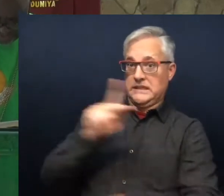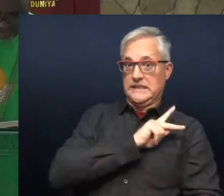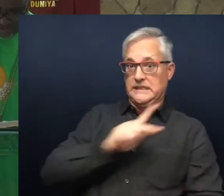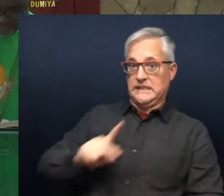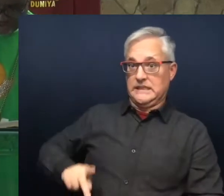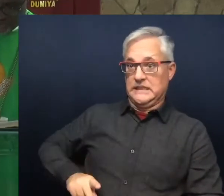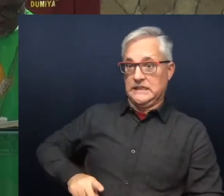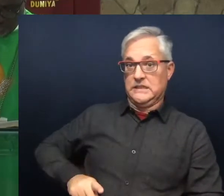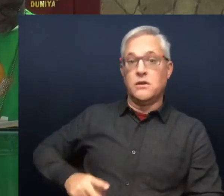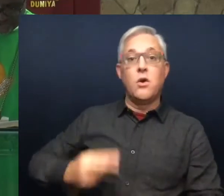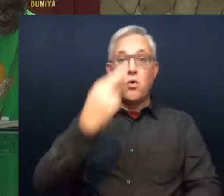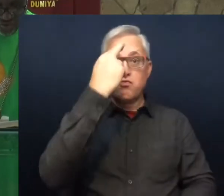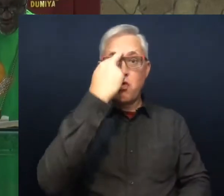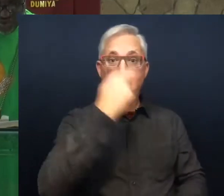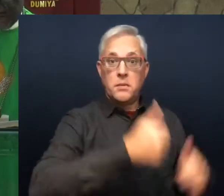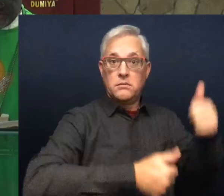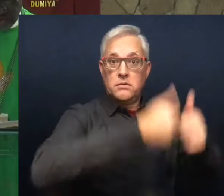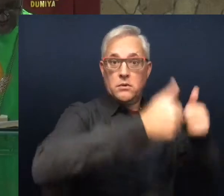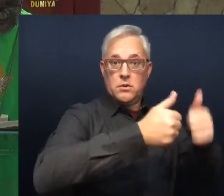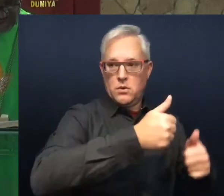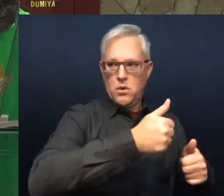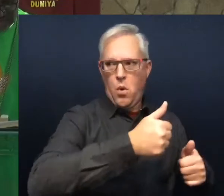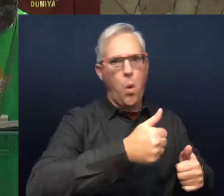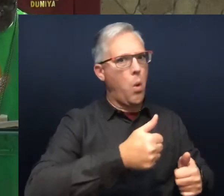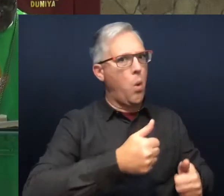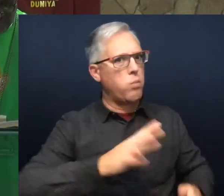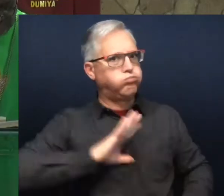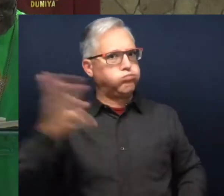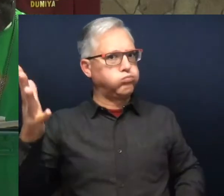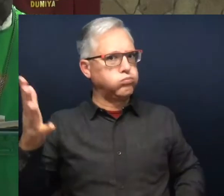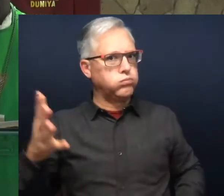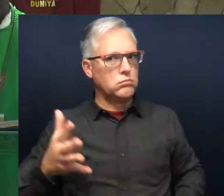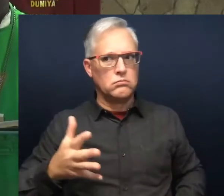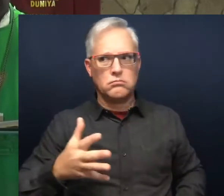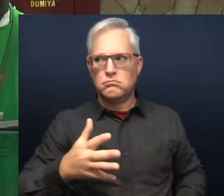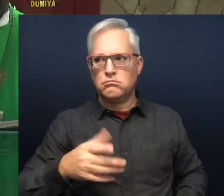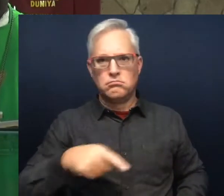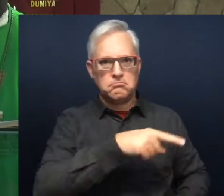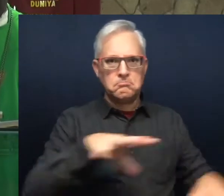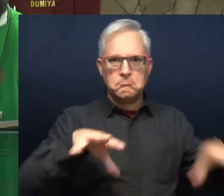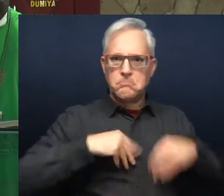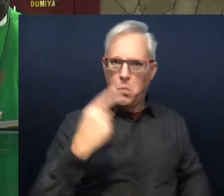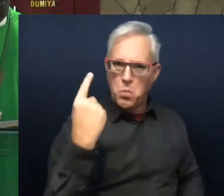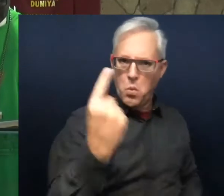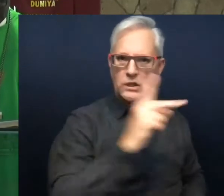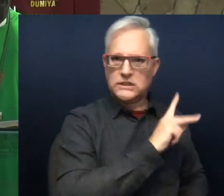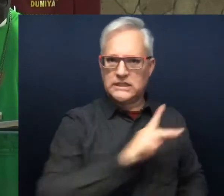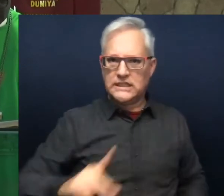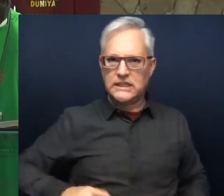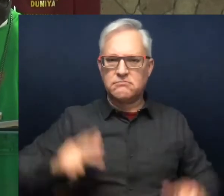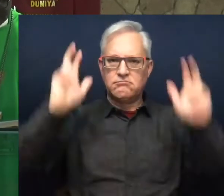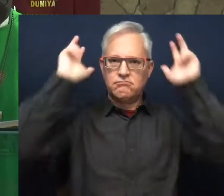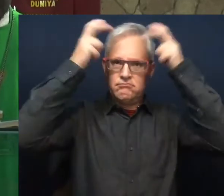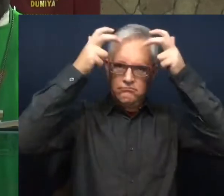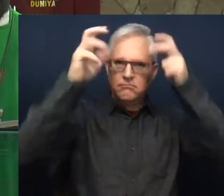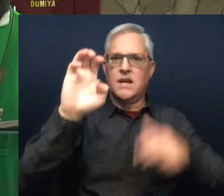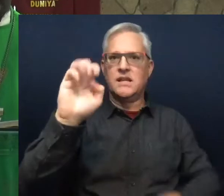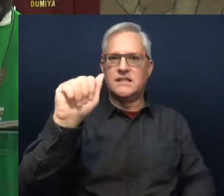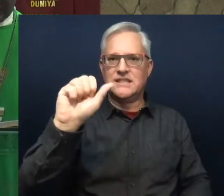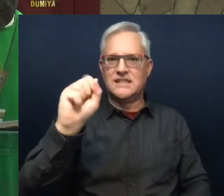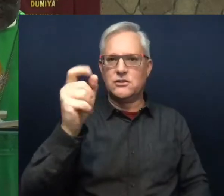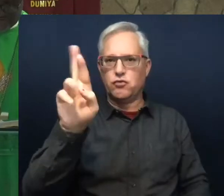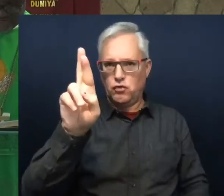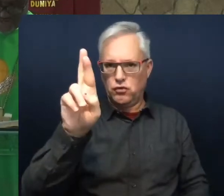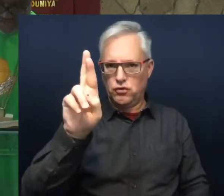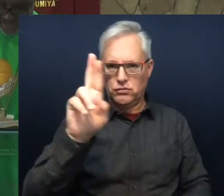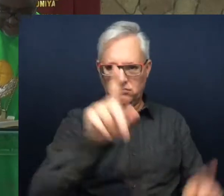a threat for the Romans, who had no tolerance for any king but Caesar. But Jesus,